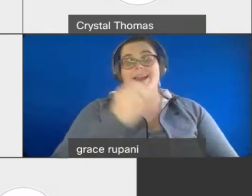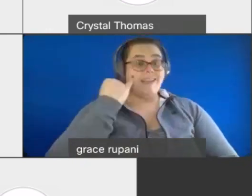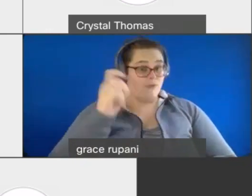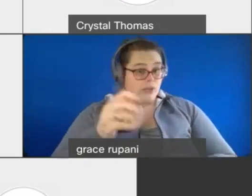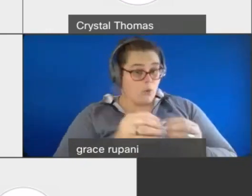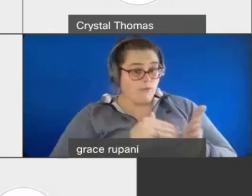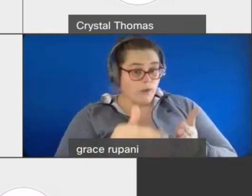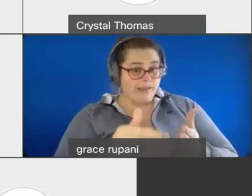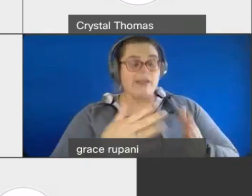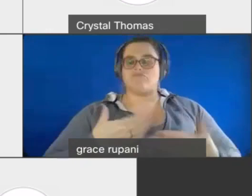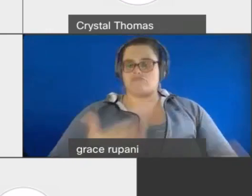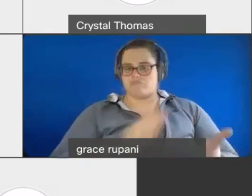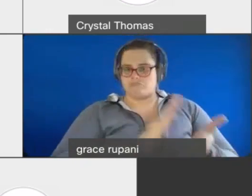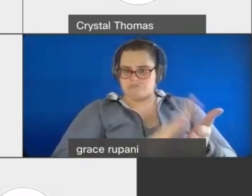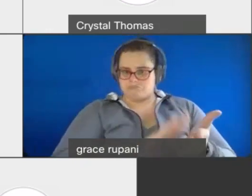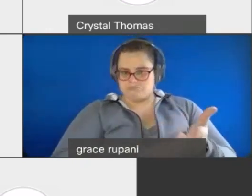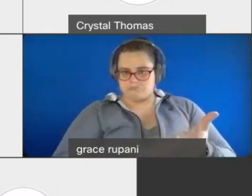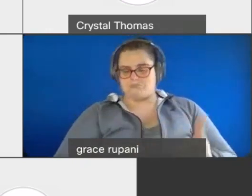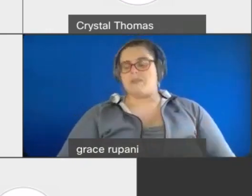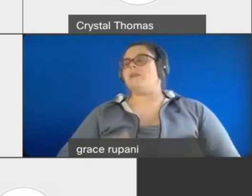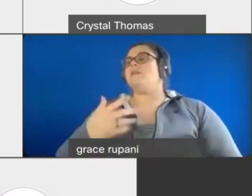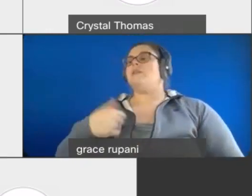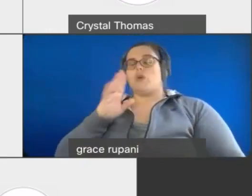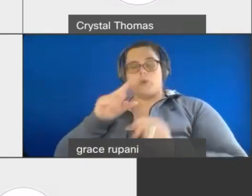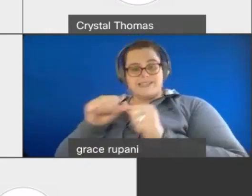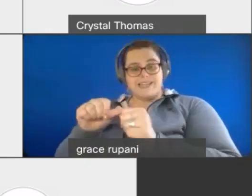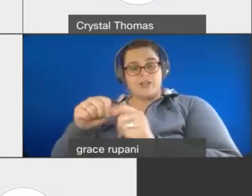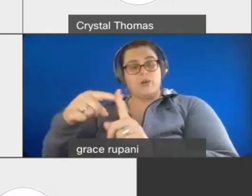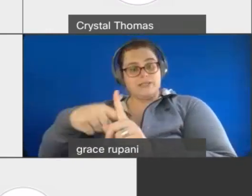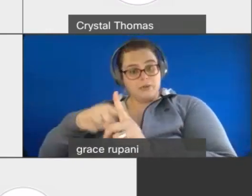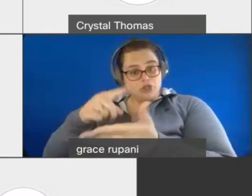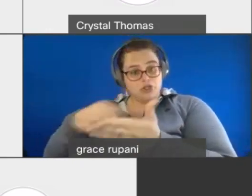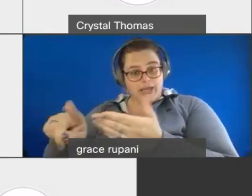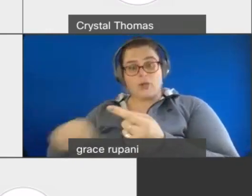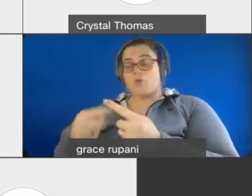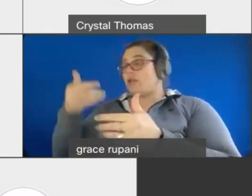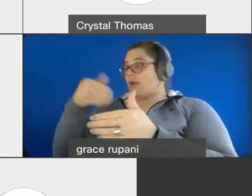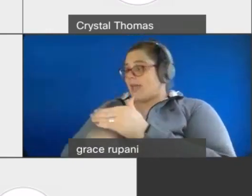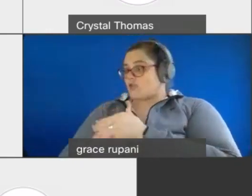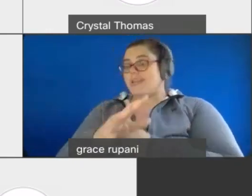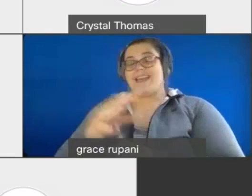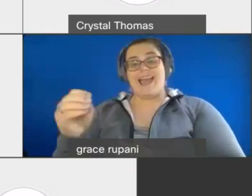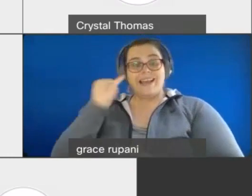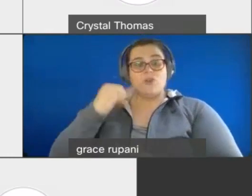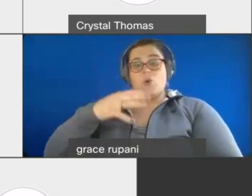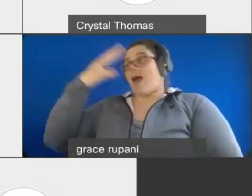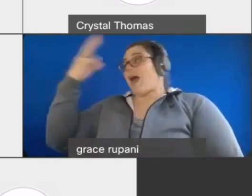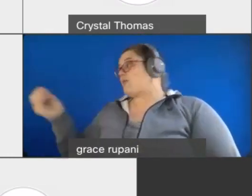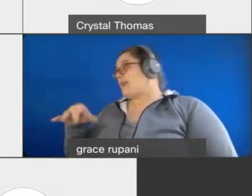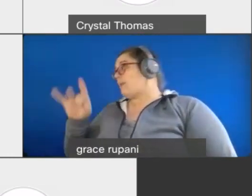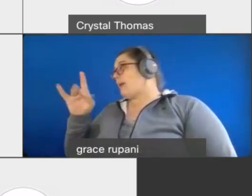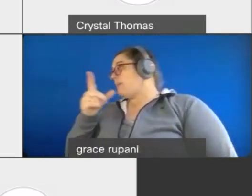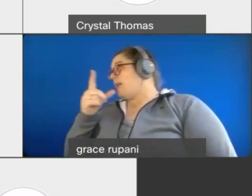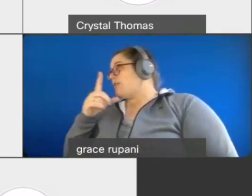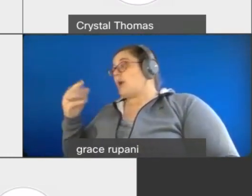follow our reopening plans, which includes temperature checks upon entry and re-entry, because if you go outside to get lunch, you still have to go through it when you